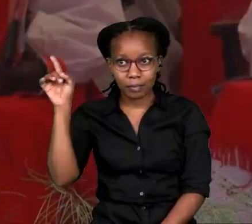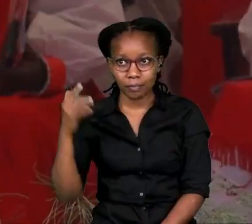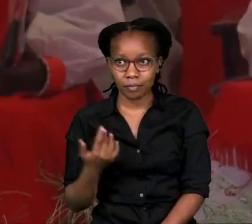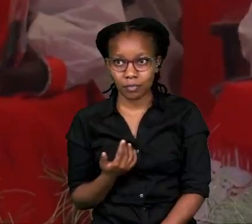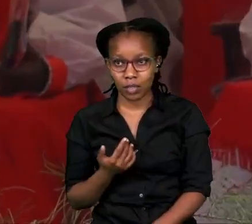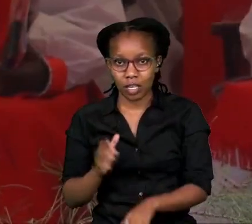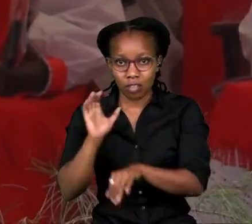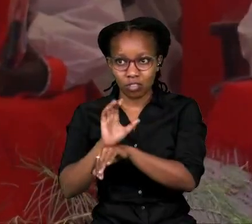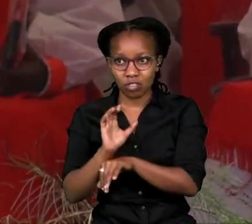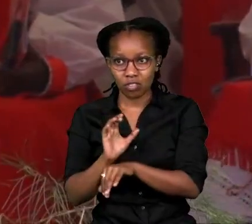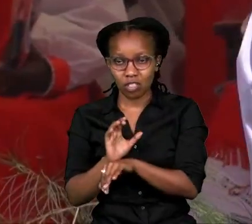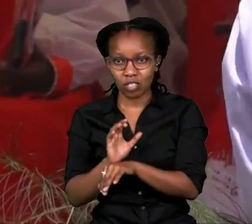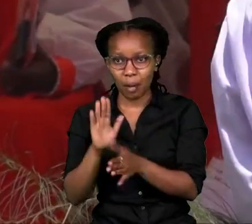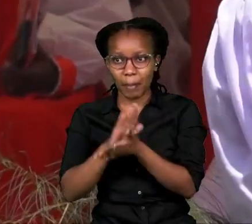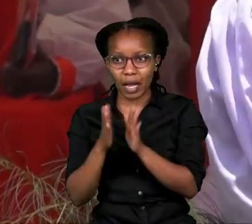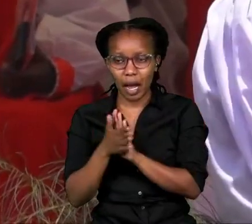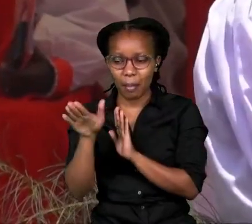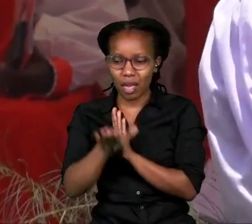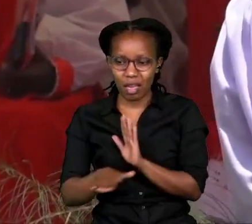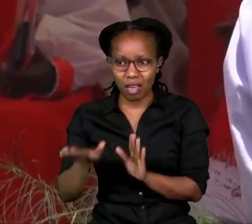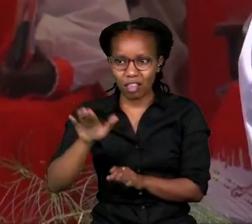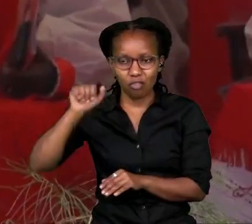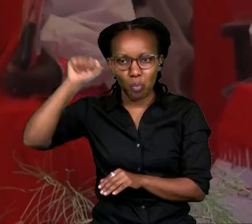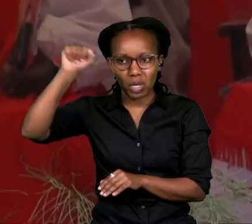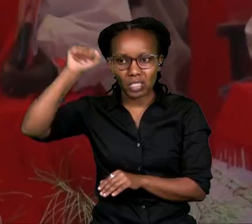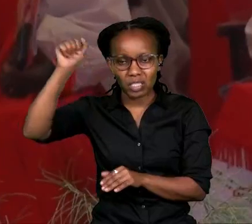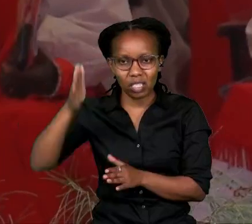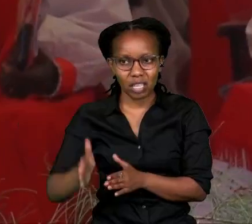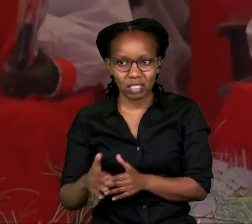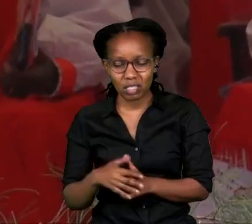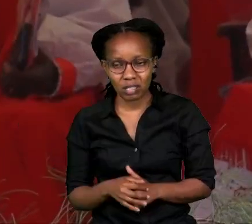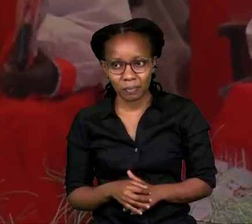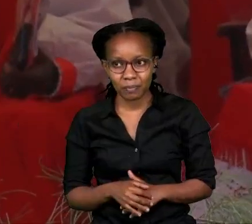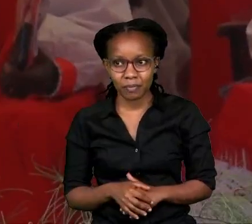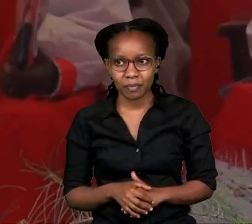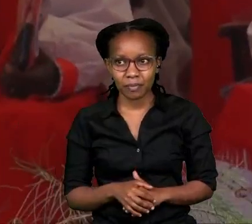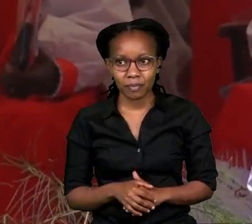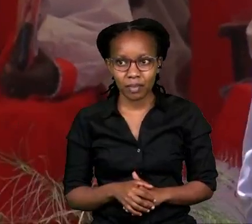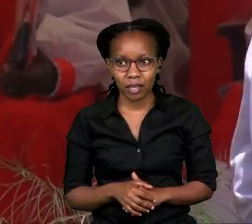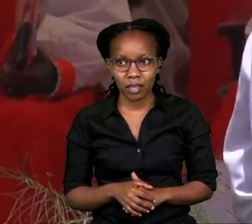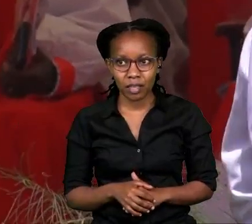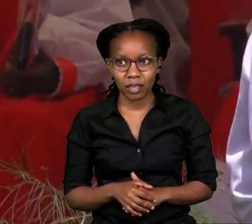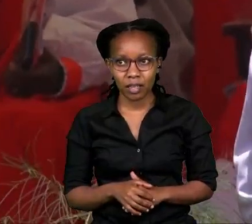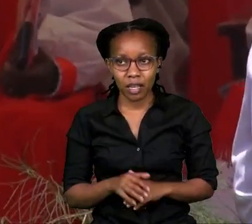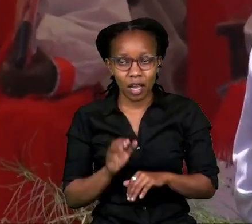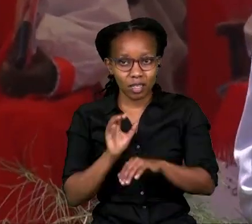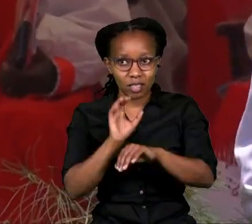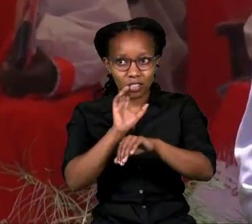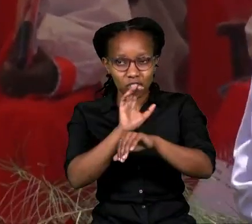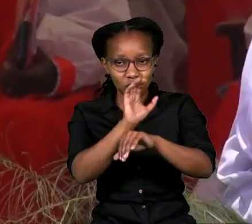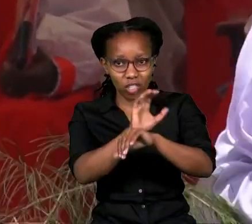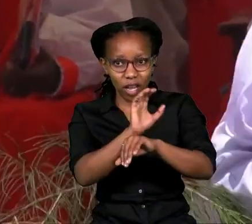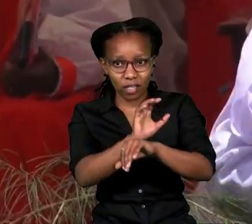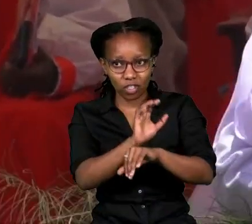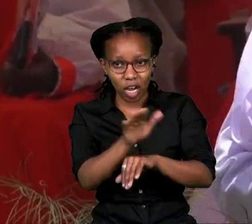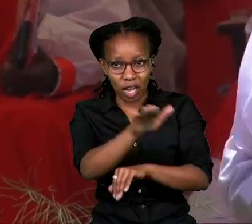becoming now the battleground for political expediency. and the church is no longer identified